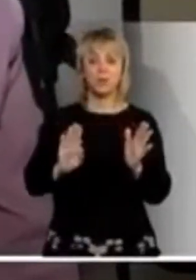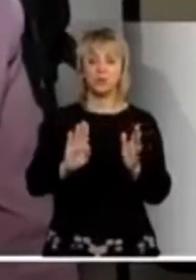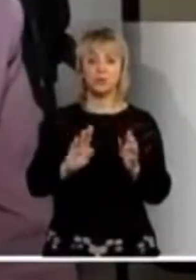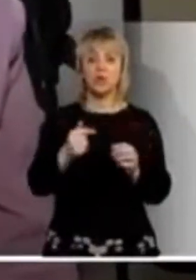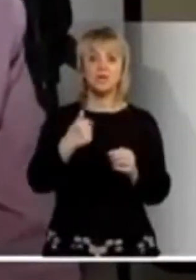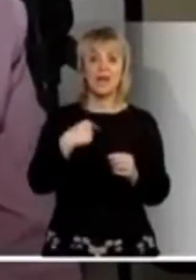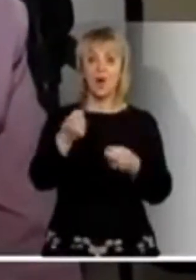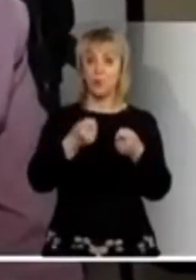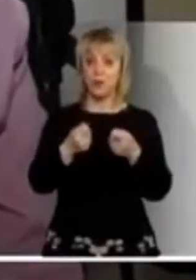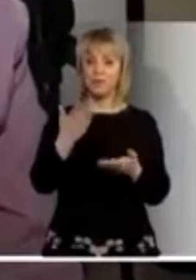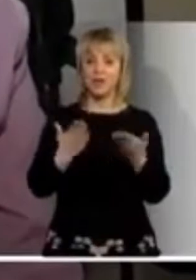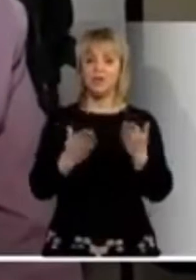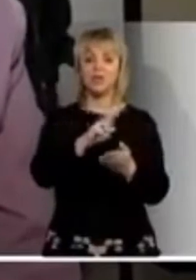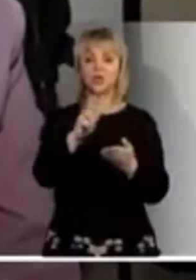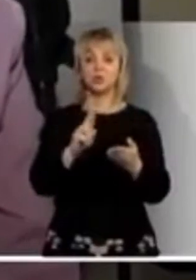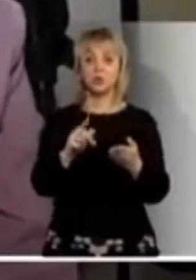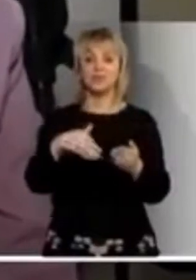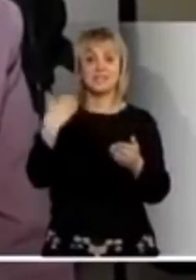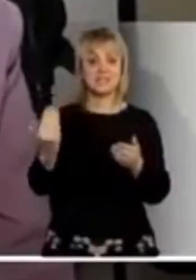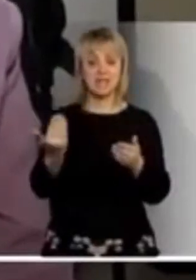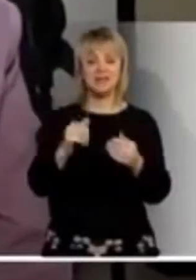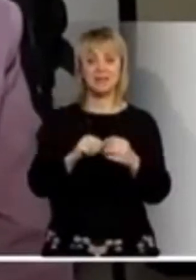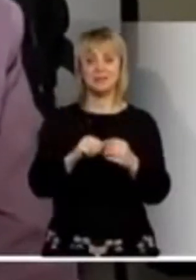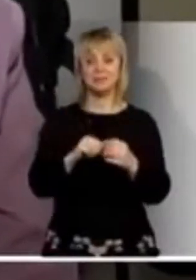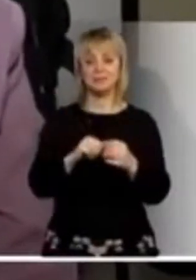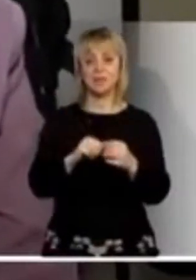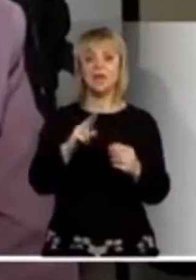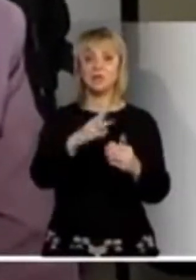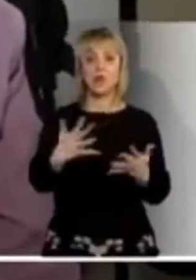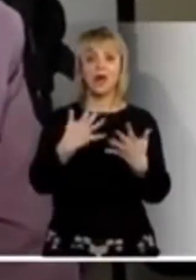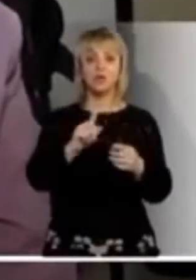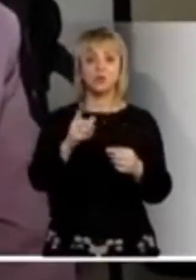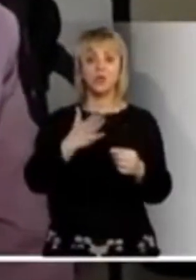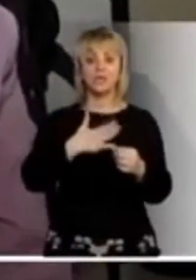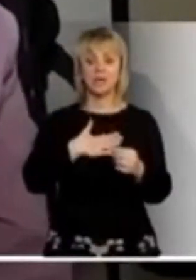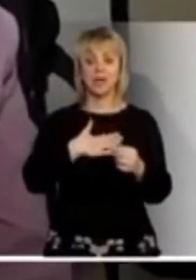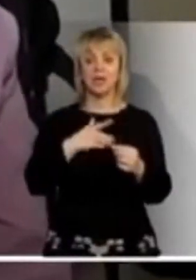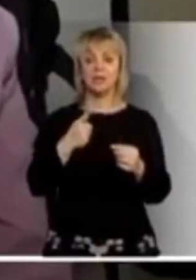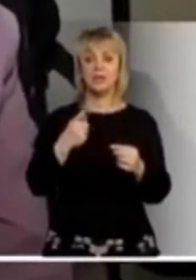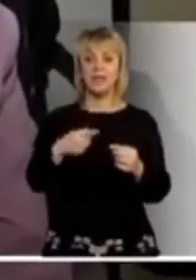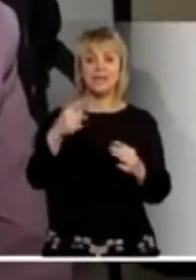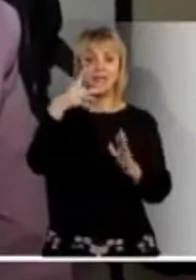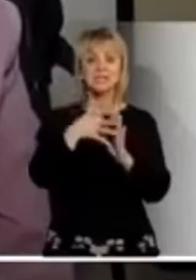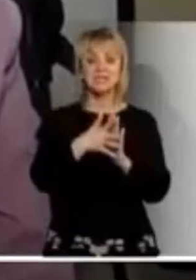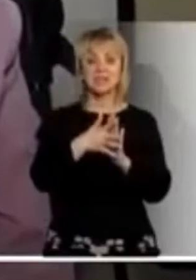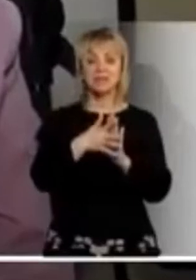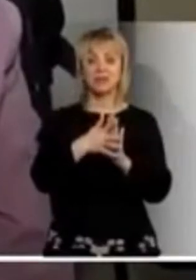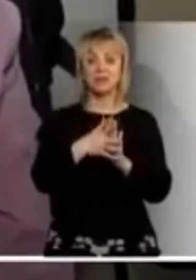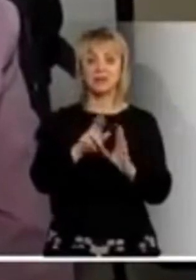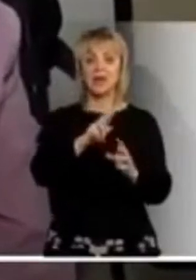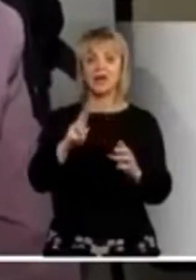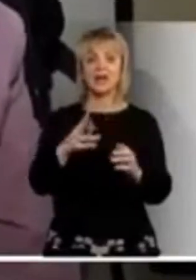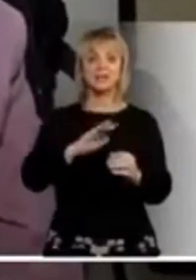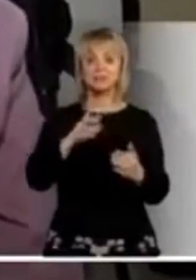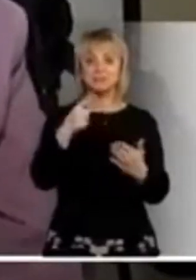Confusion. It's hard to realize who is in control, me or somebody else. But it turns out that it's me, and I just don't